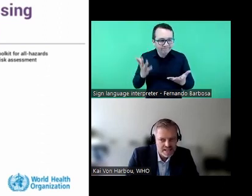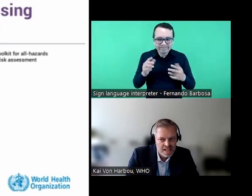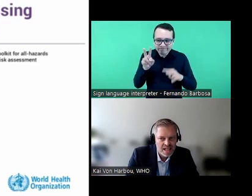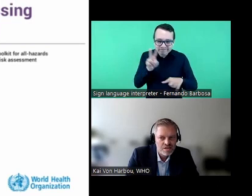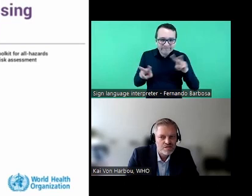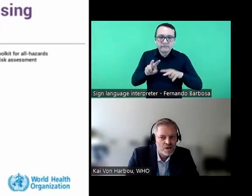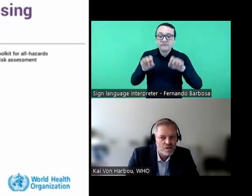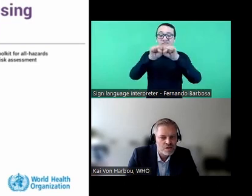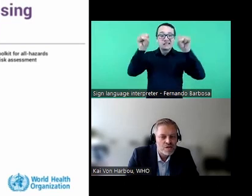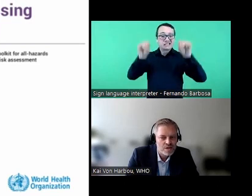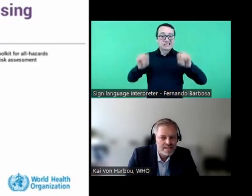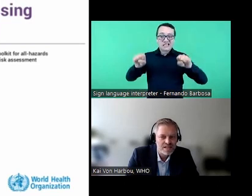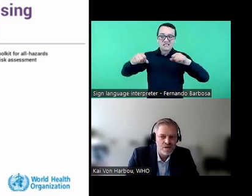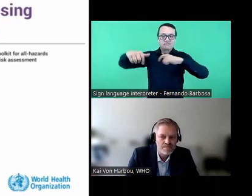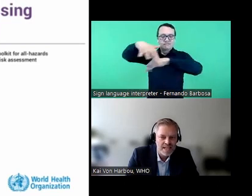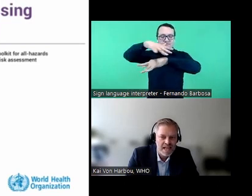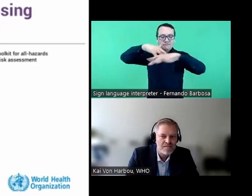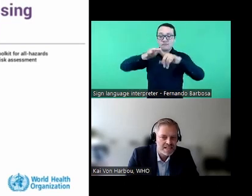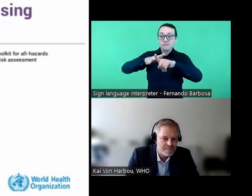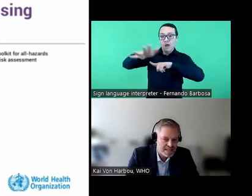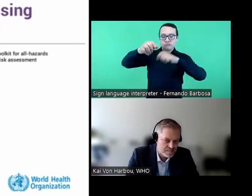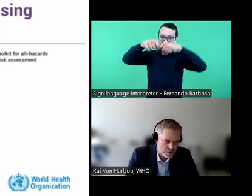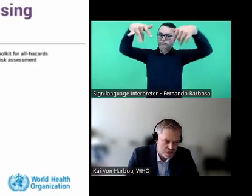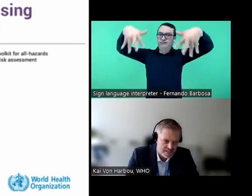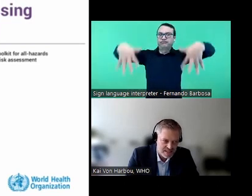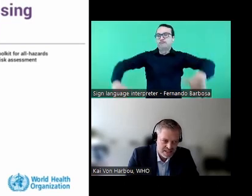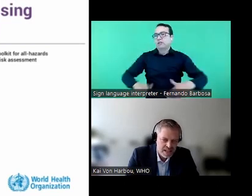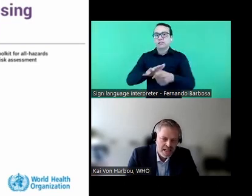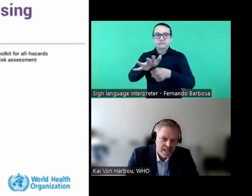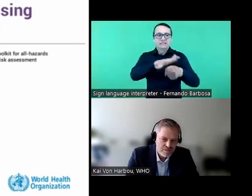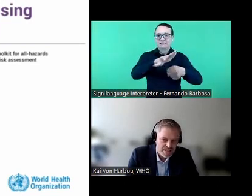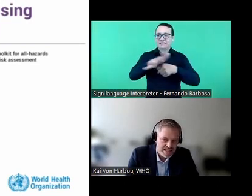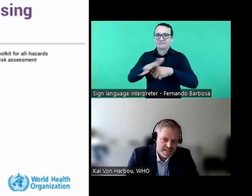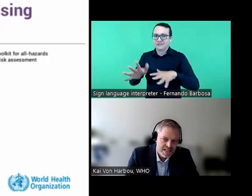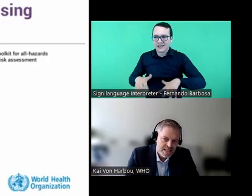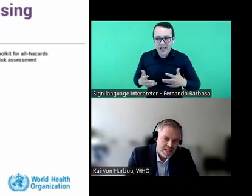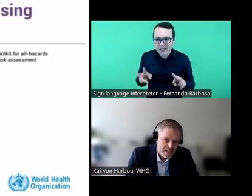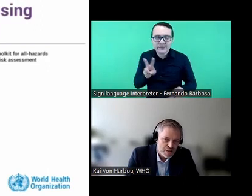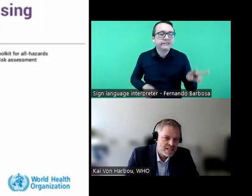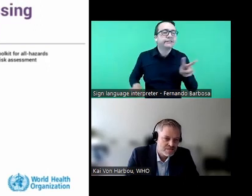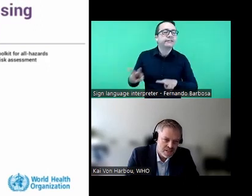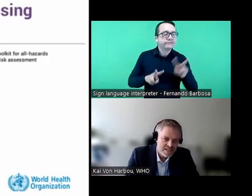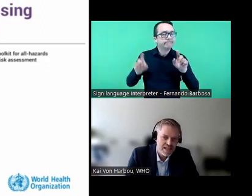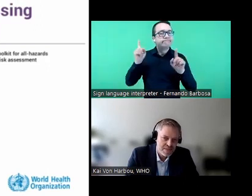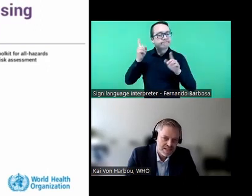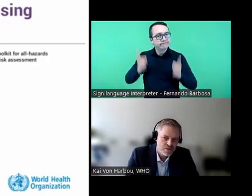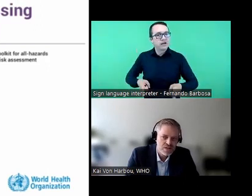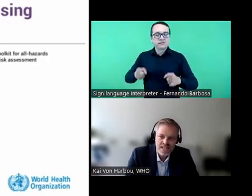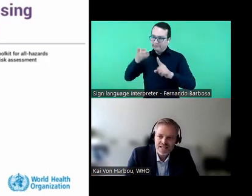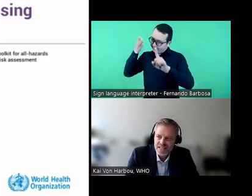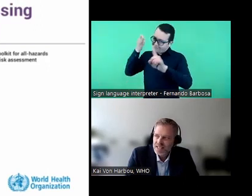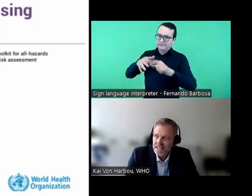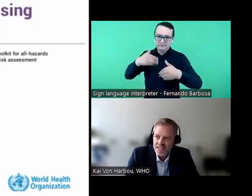risks and to follow risk-informed and evidence-based approaches. And for this, a critical first step is